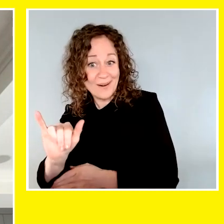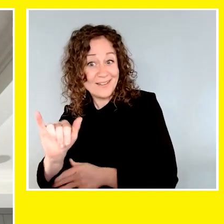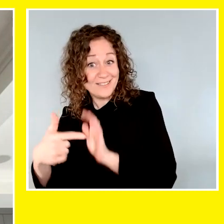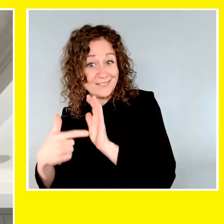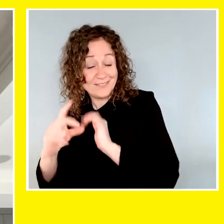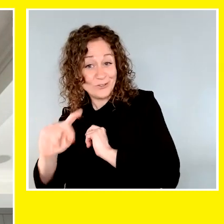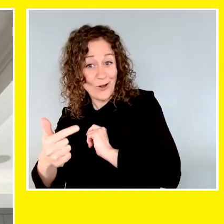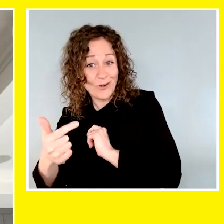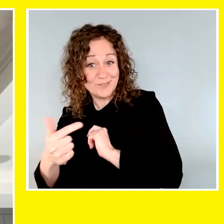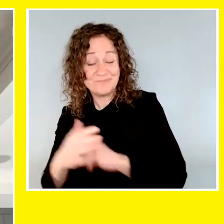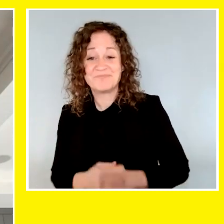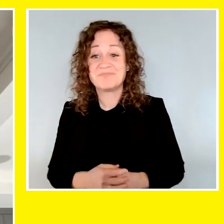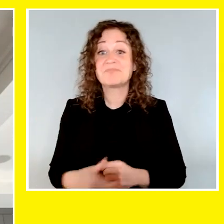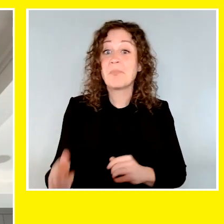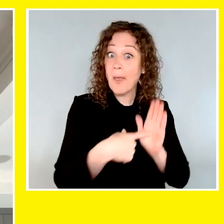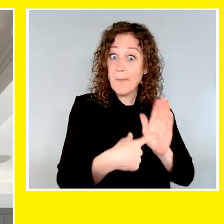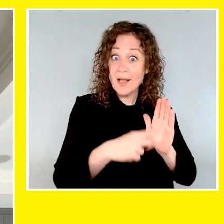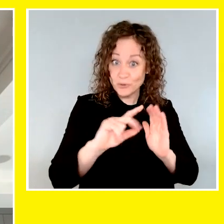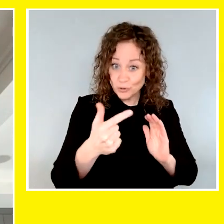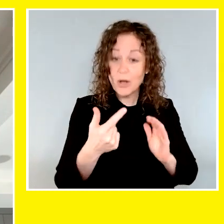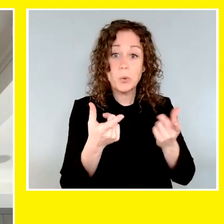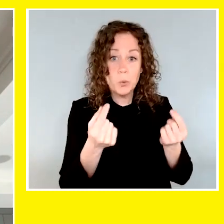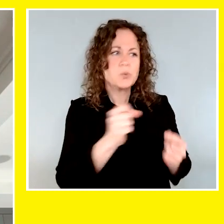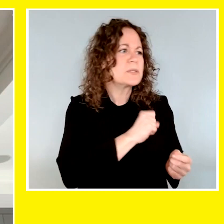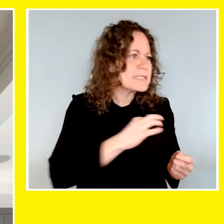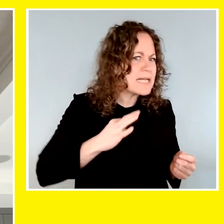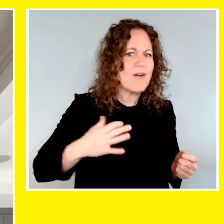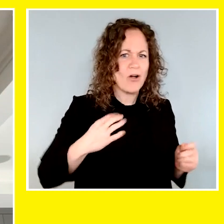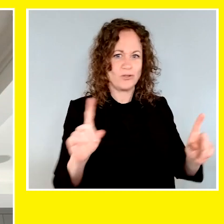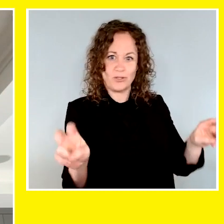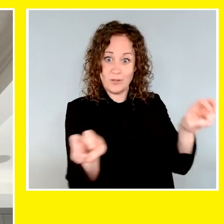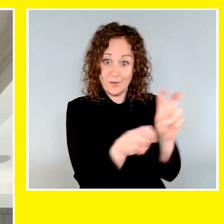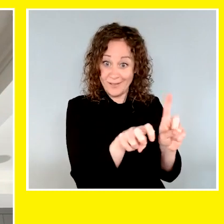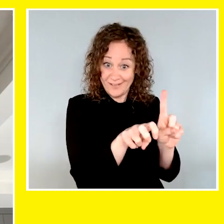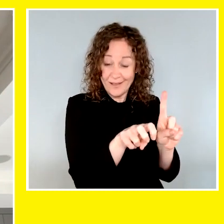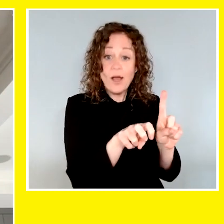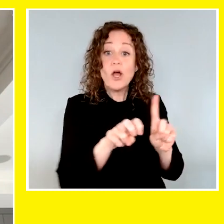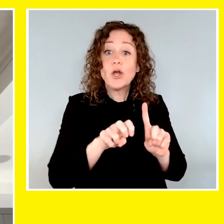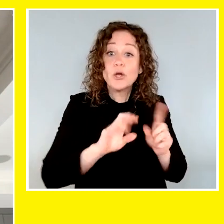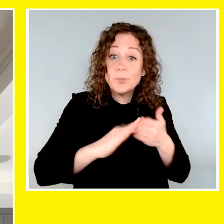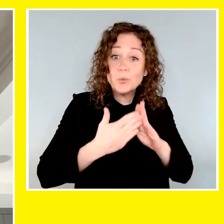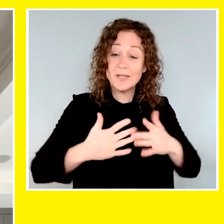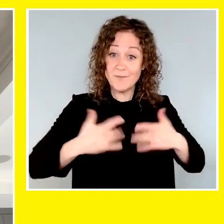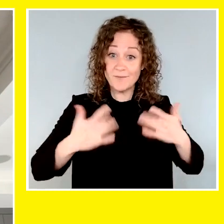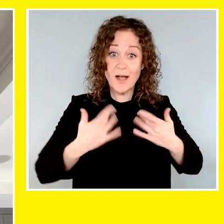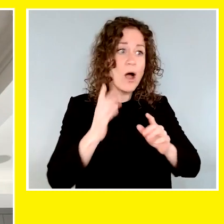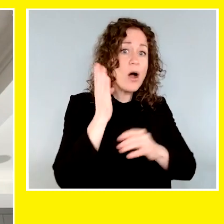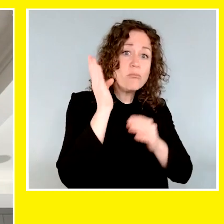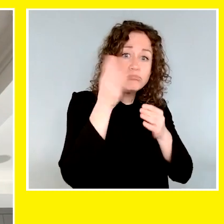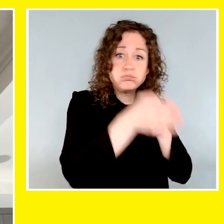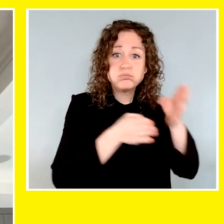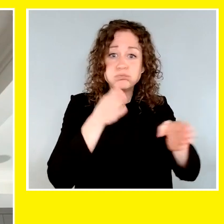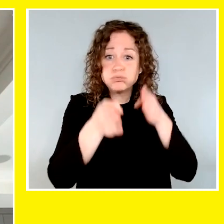ambassador dogs and buddy dogs. A CNIB ambassador dog is partnered with a staff member or volunteer to promote